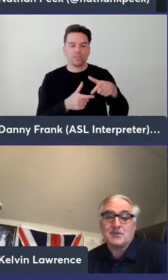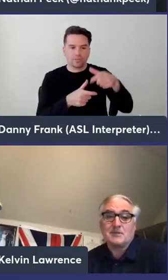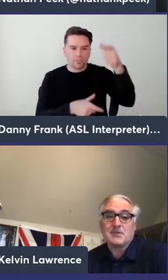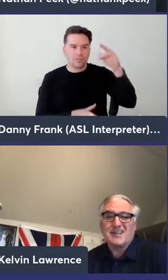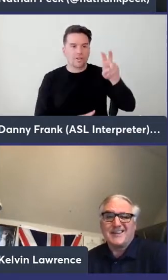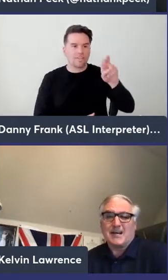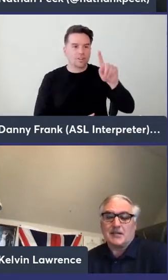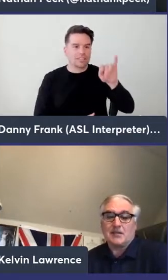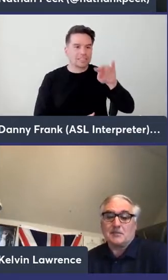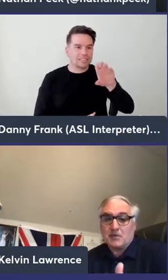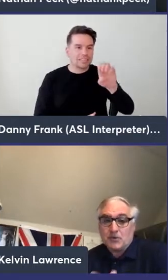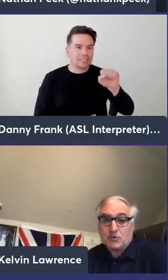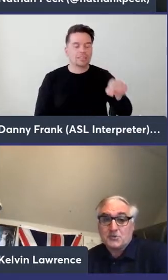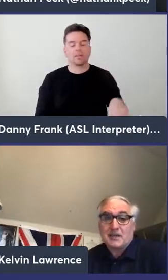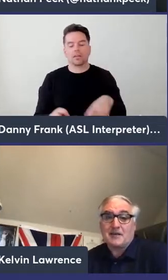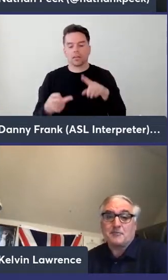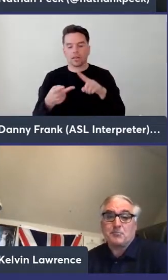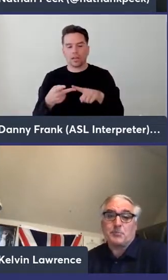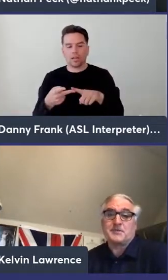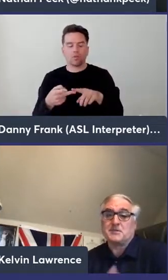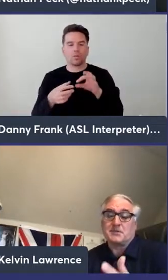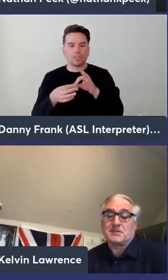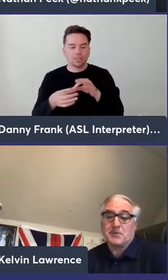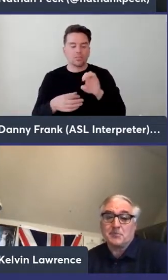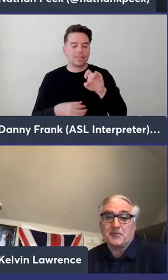edges sometimes. And you can also have